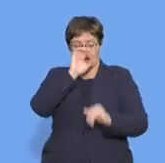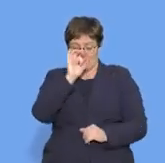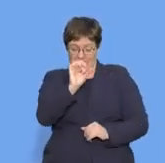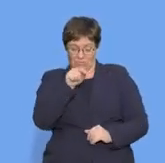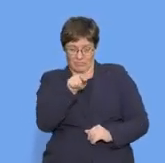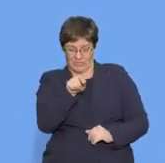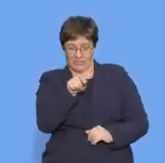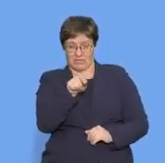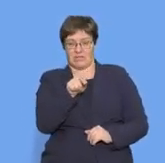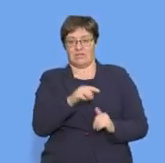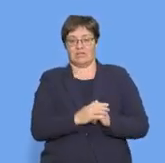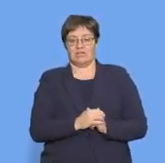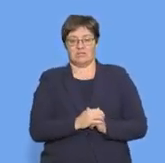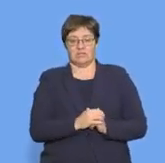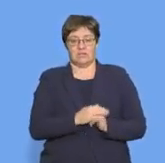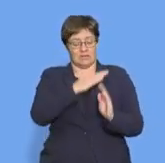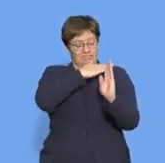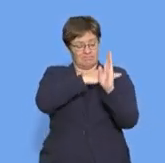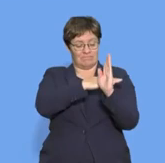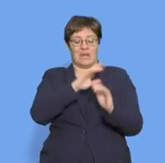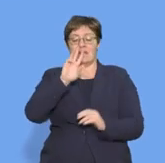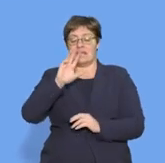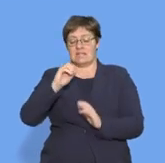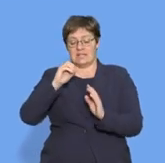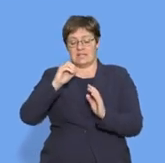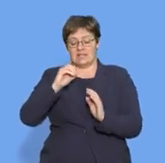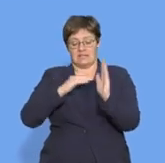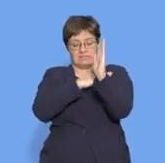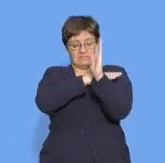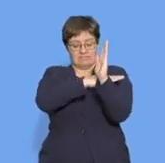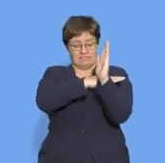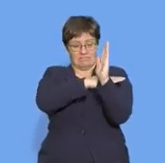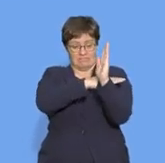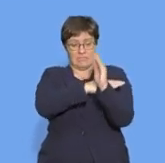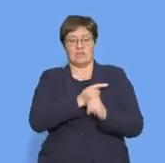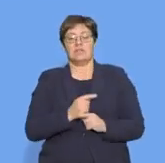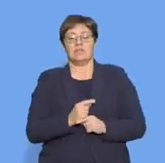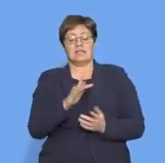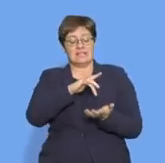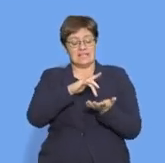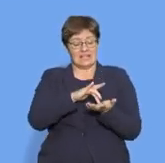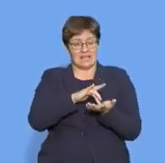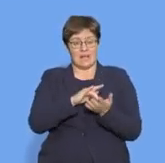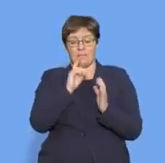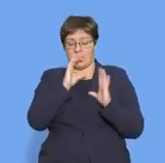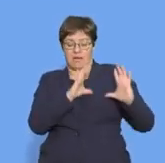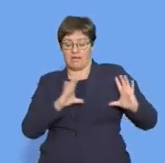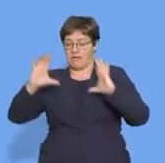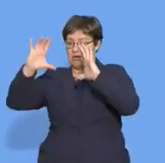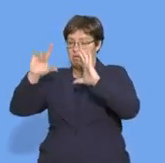And normally it's where the axes are perpendicular to one another. The center will be